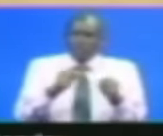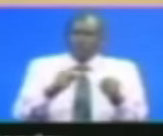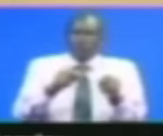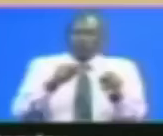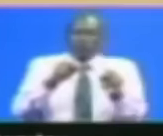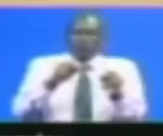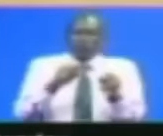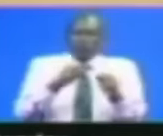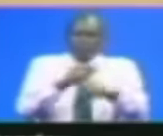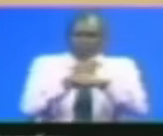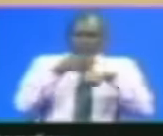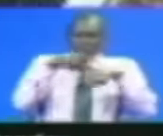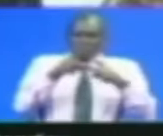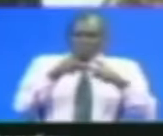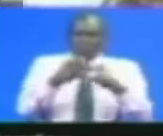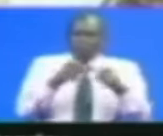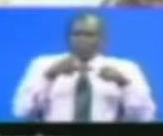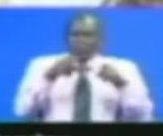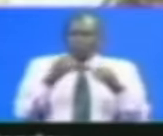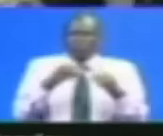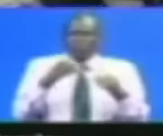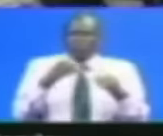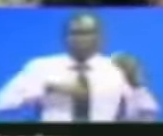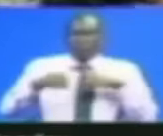self-cleanse in the face of mounting allegations of fraud